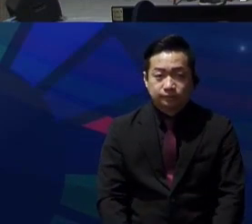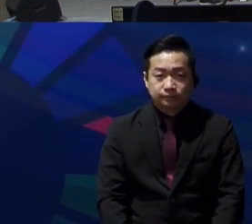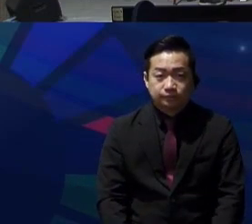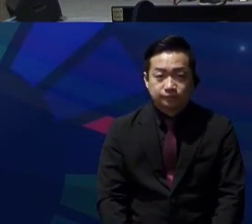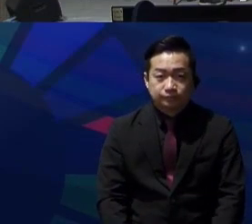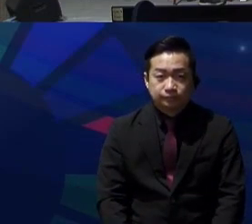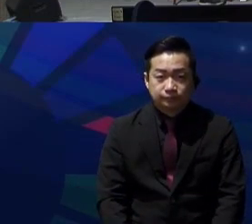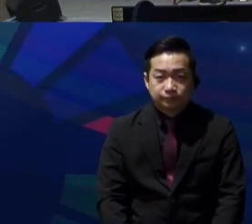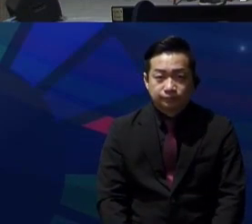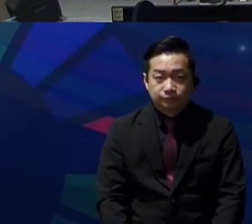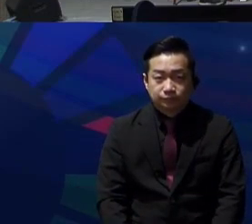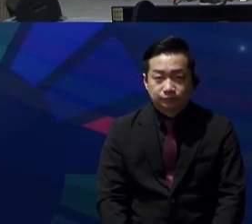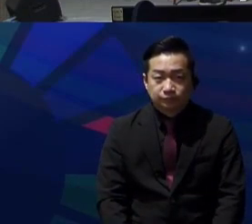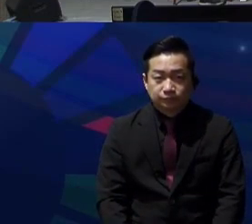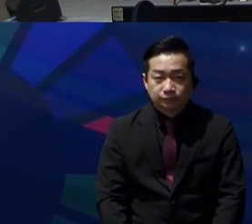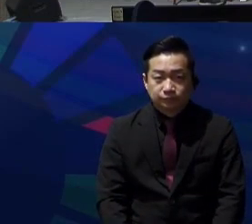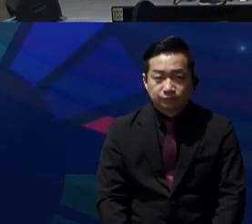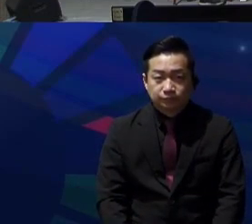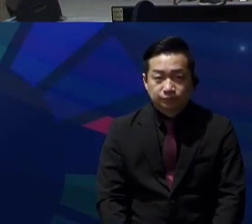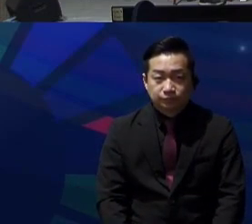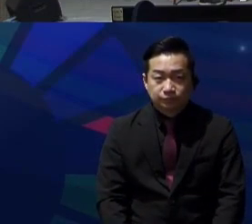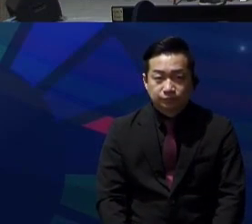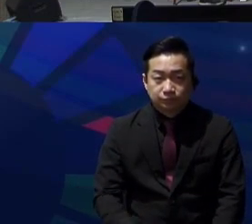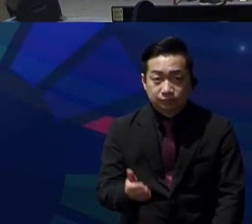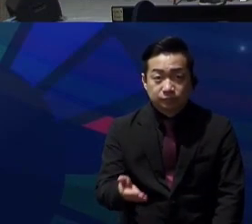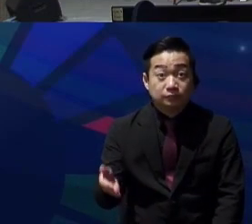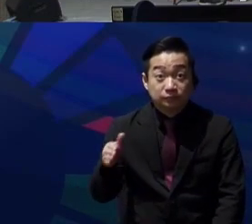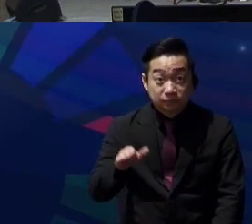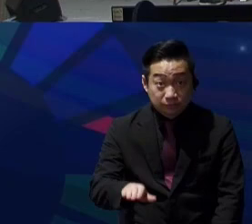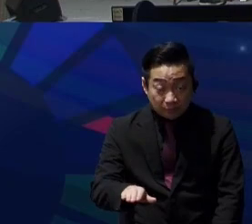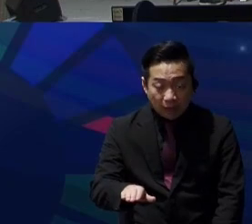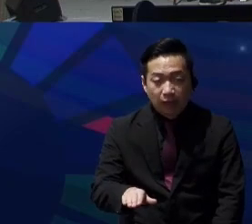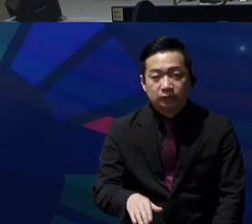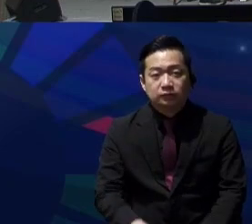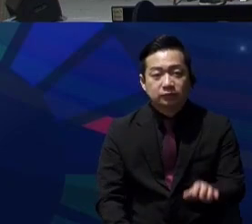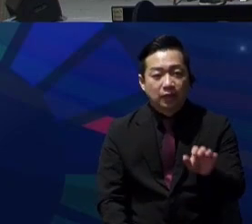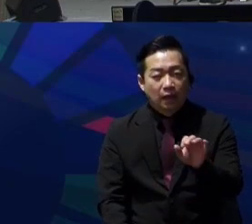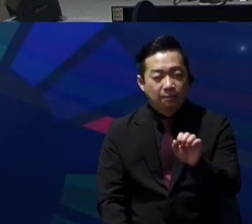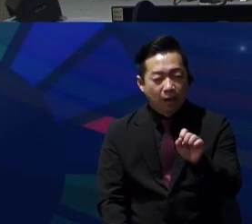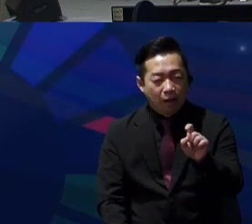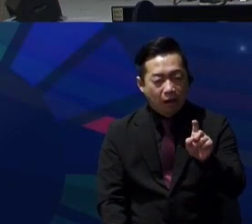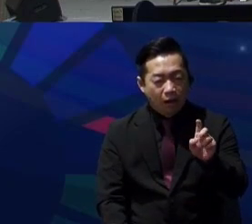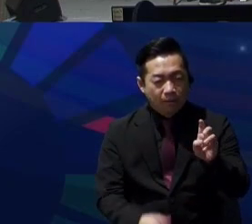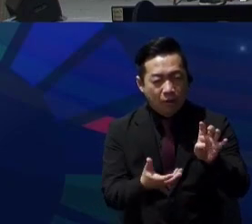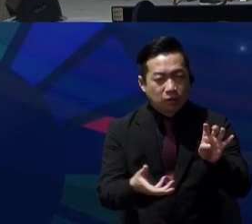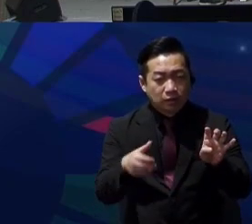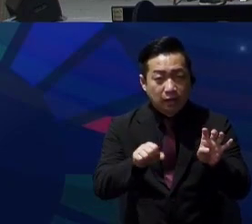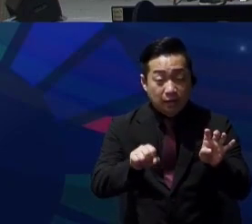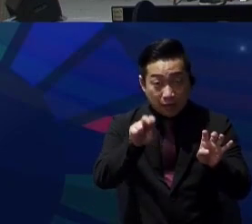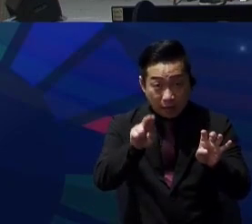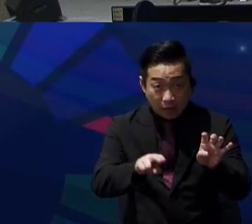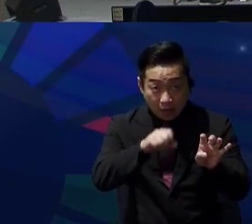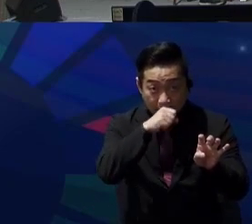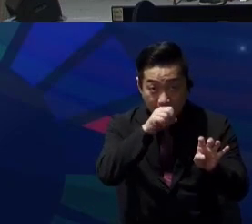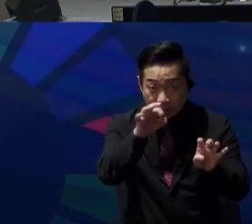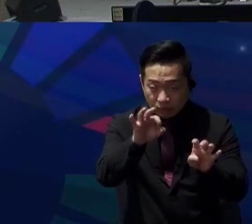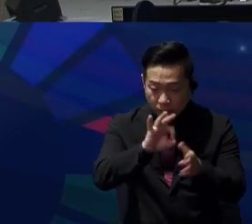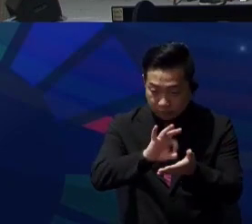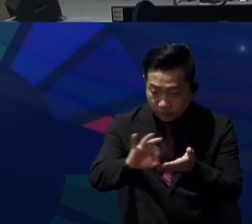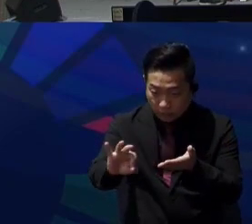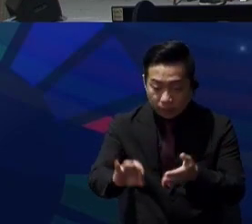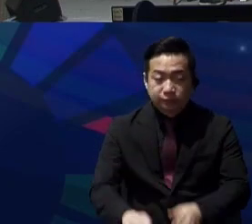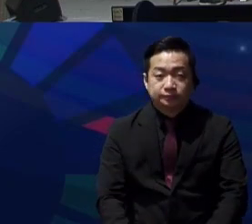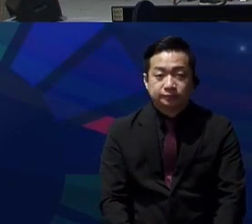$billion government produce carbon monoxide and send to the air.